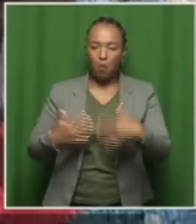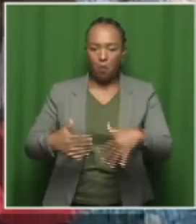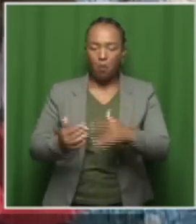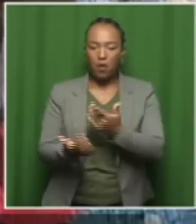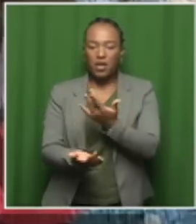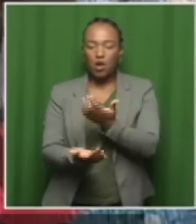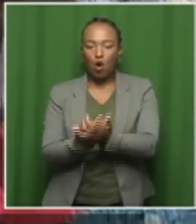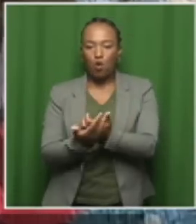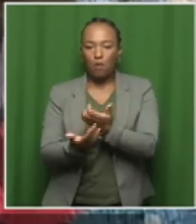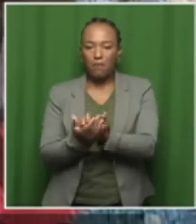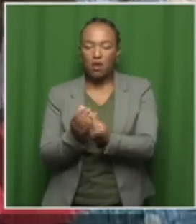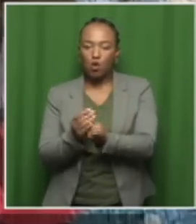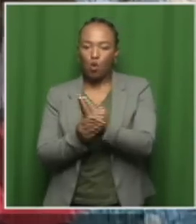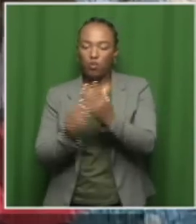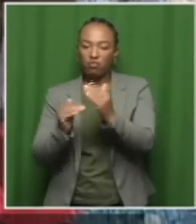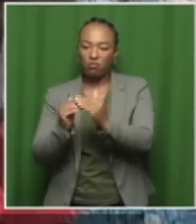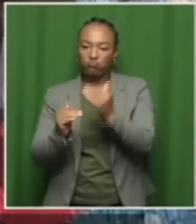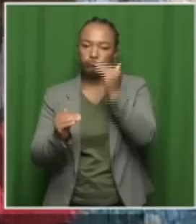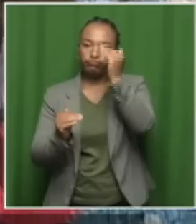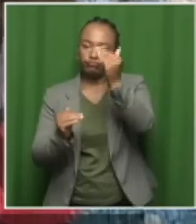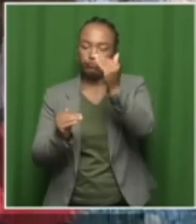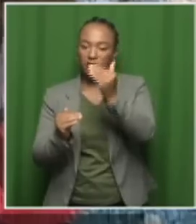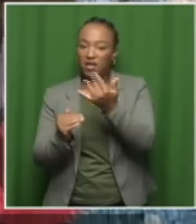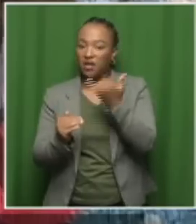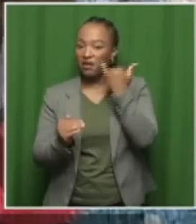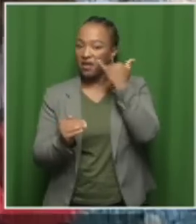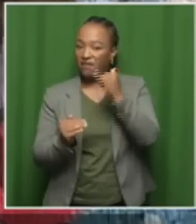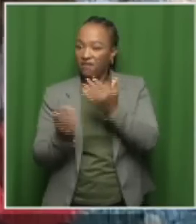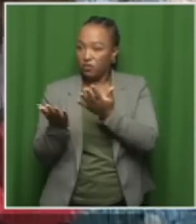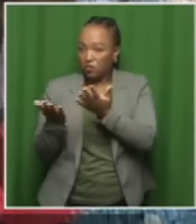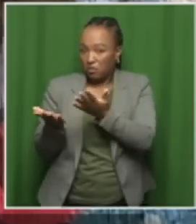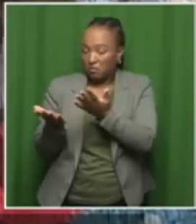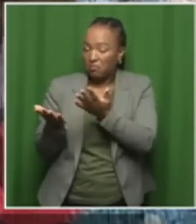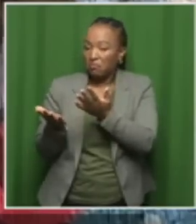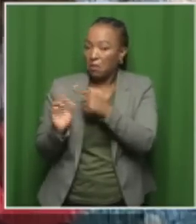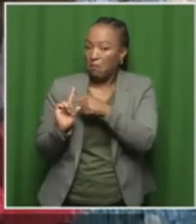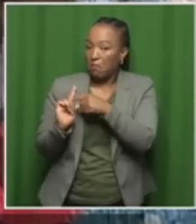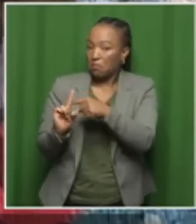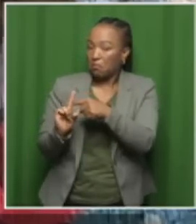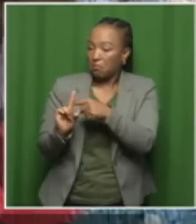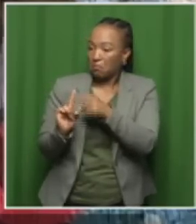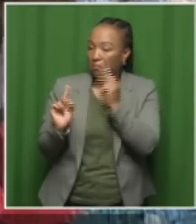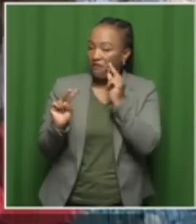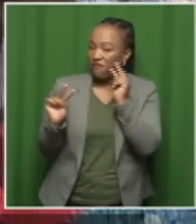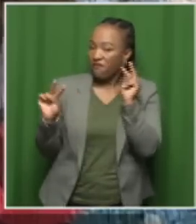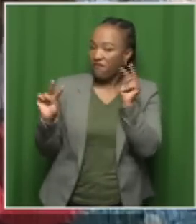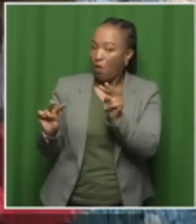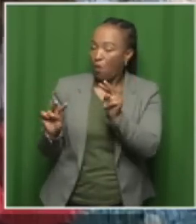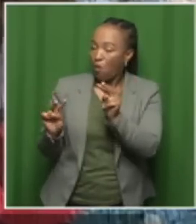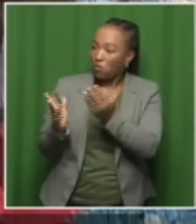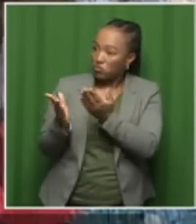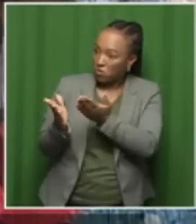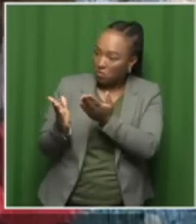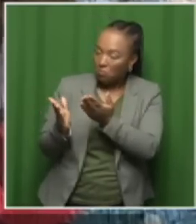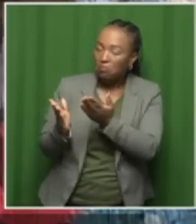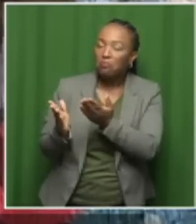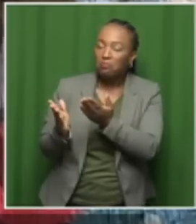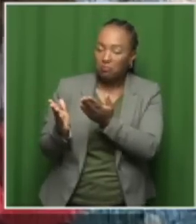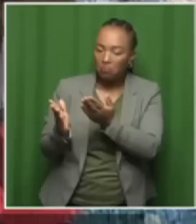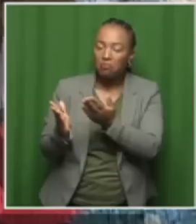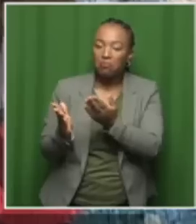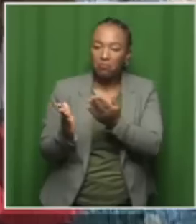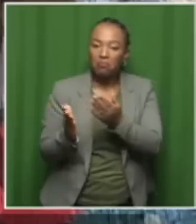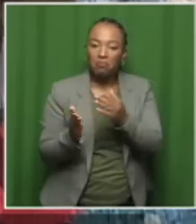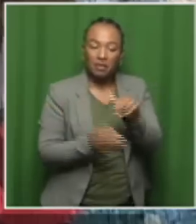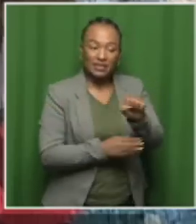growth. And if that is the case, if that positive view transpires, then of course South